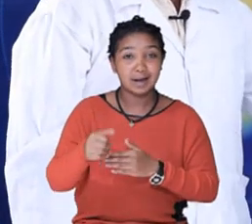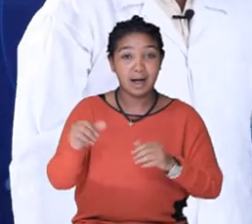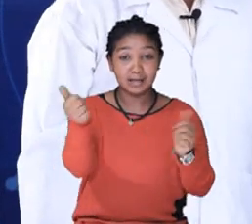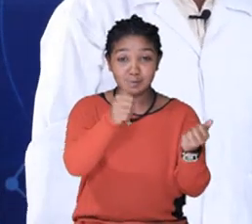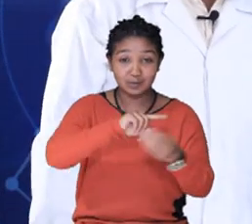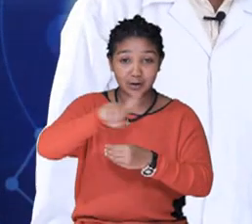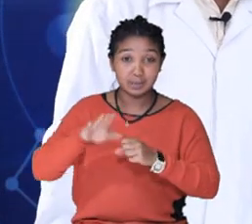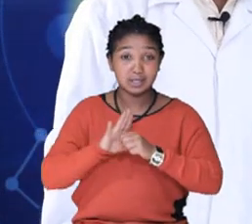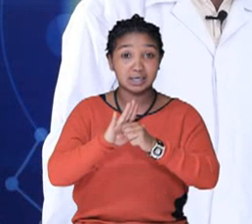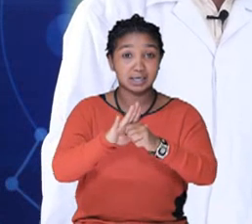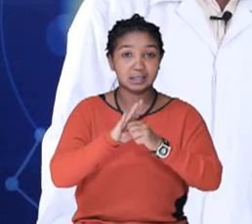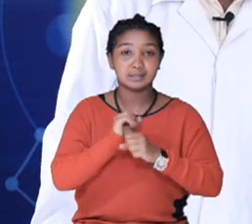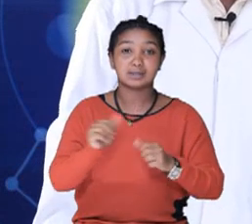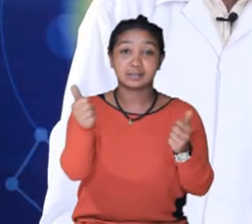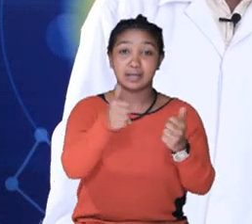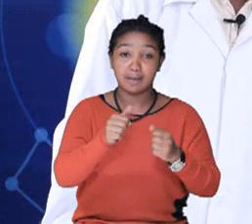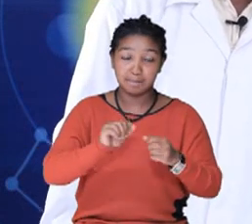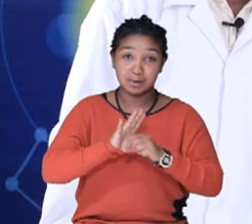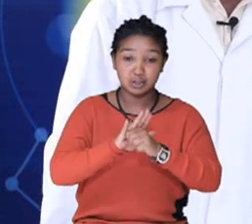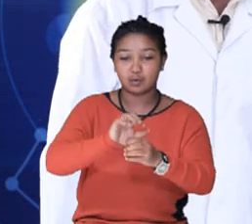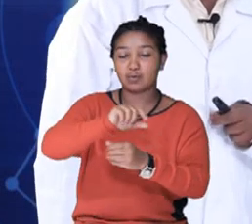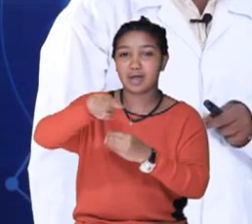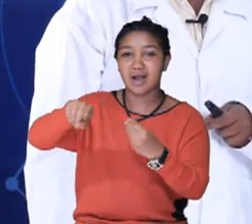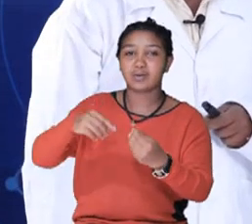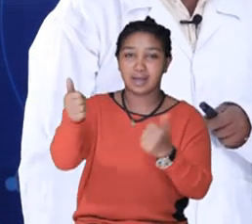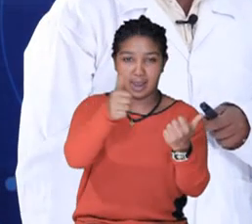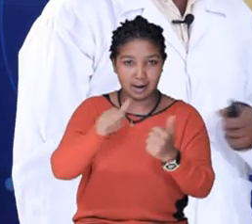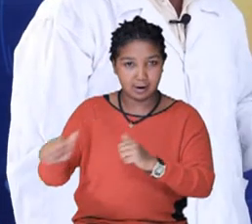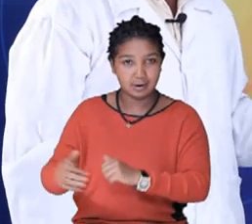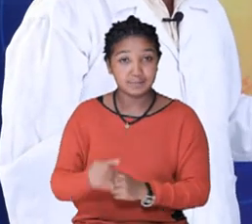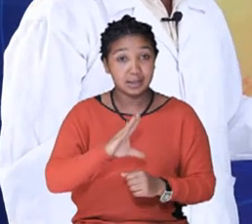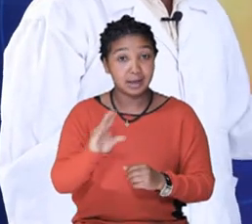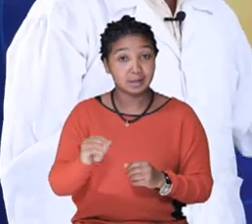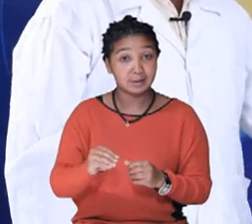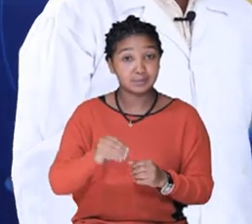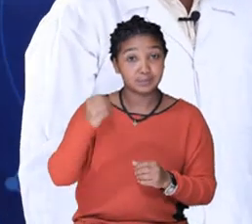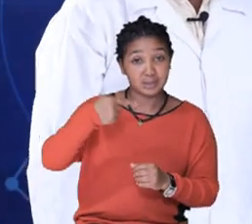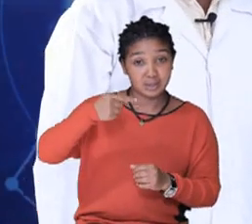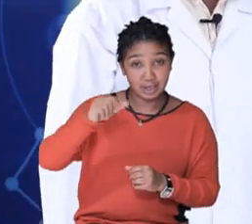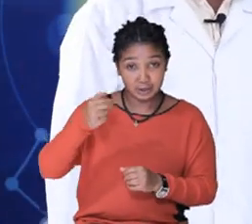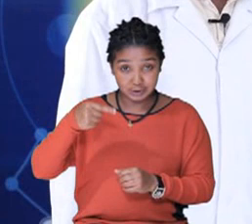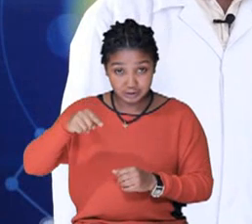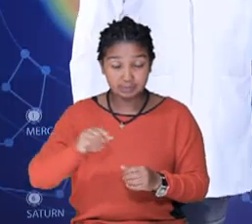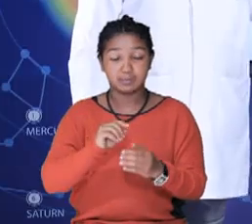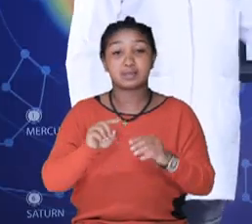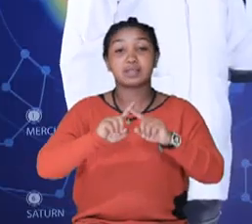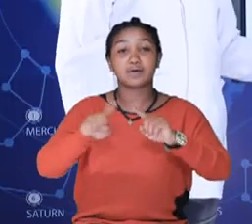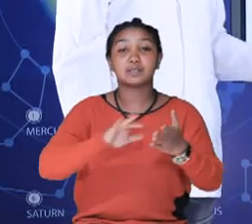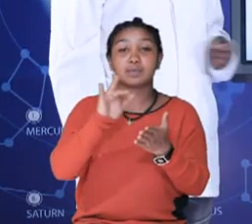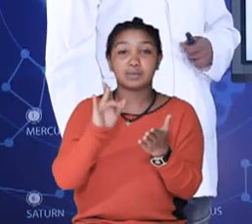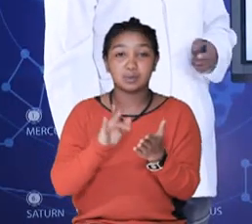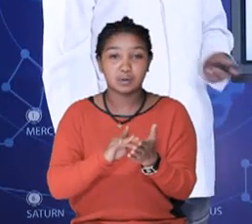Then atmospheric pressure is the pressure of the surrounding air. And the gauge pressure is the pressure difference between